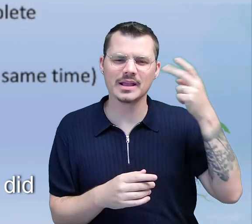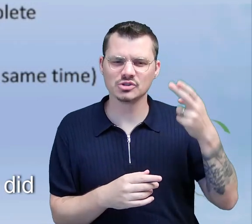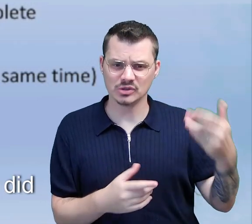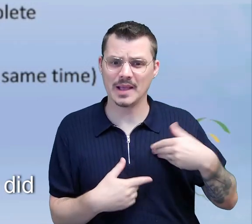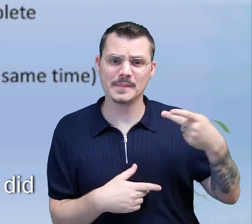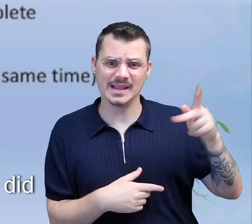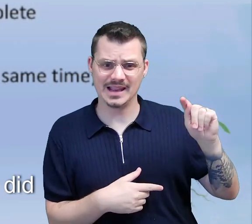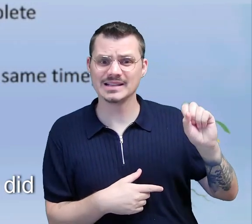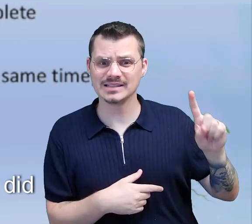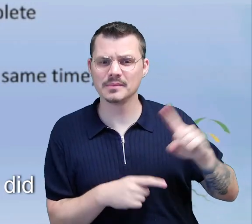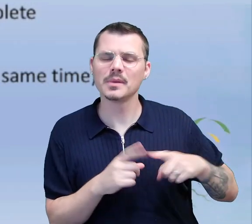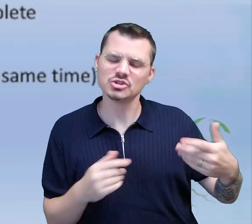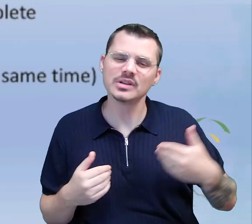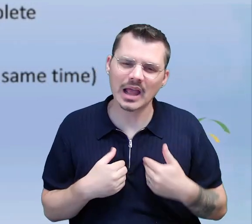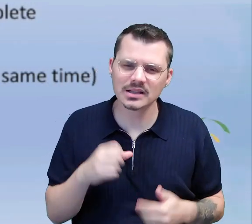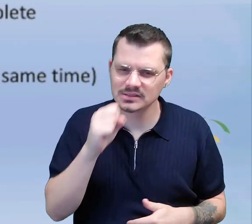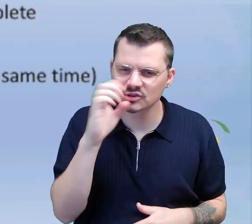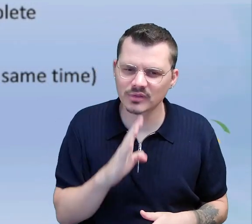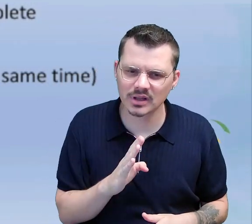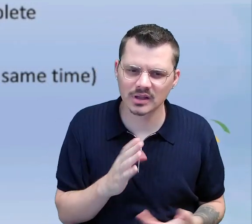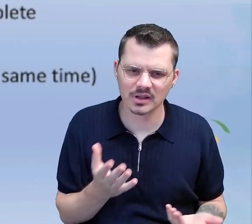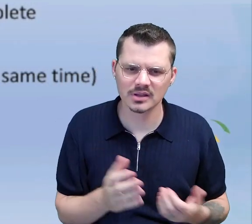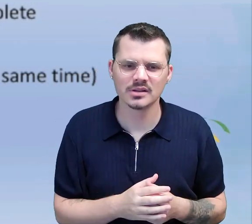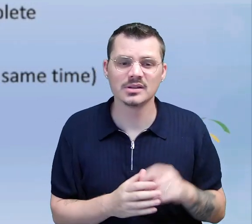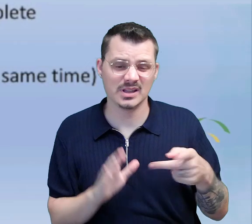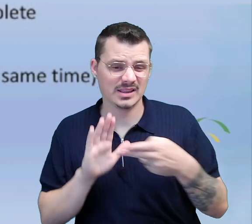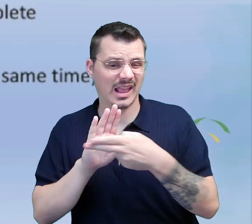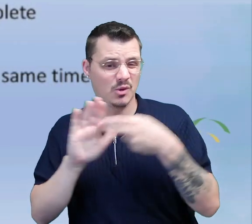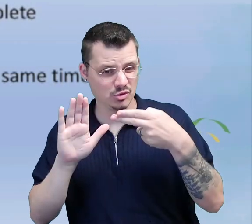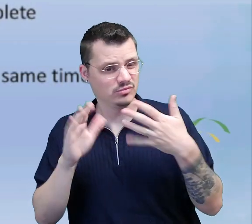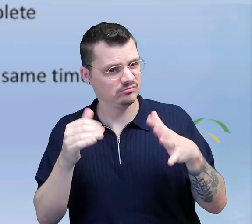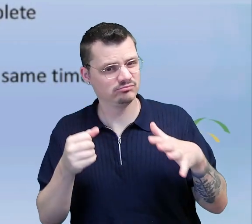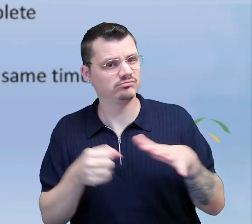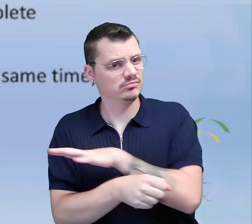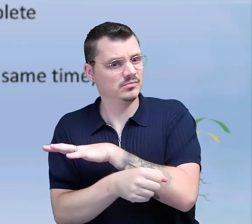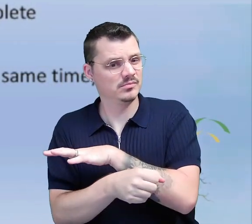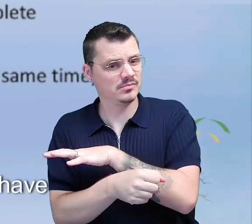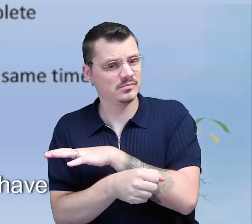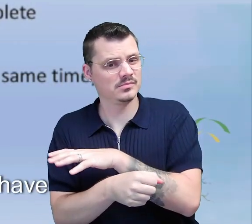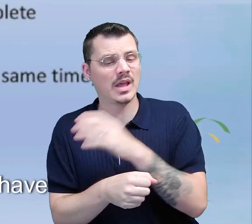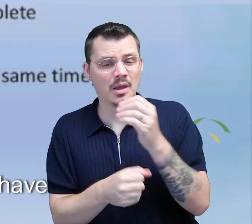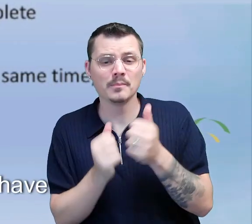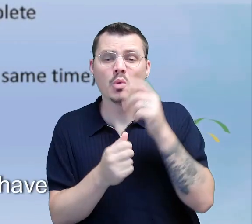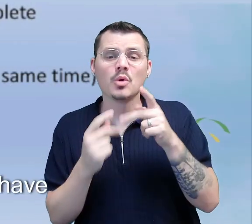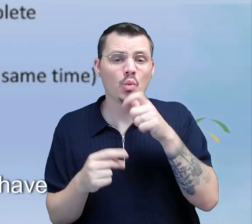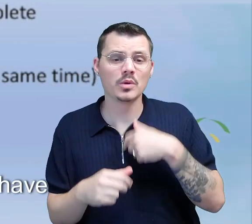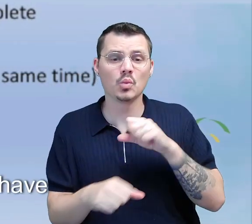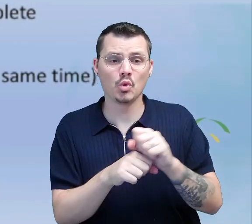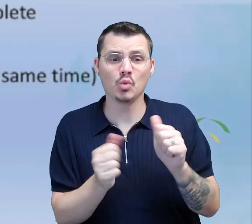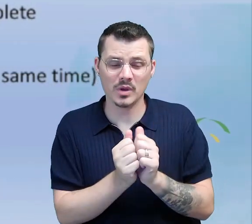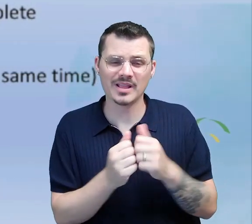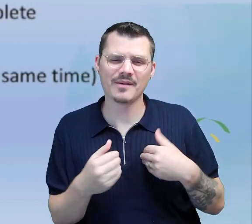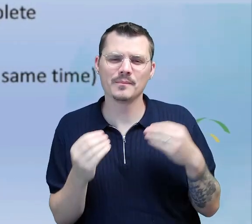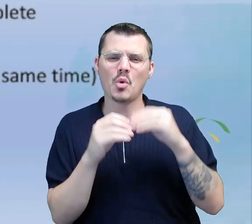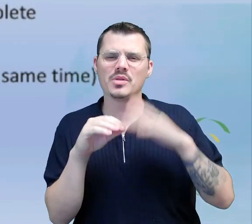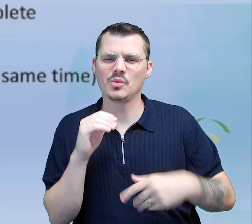had PTSD, but she also did have schizophrenia. Is the diagnosis complete? And most of the people we work with have more